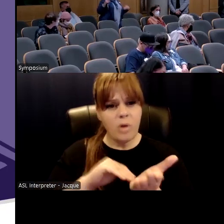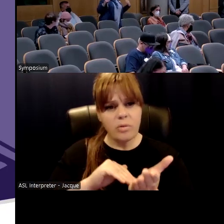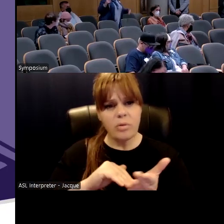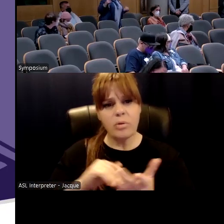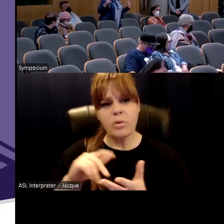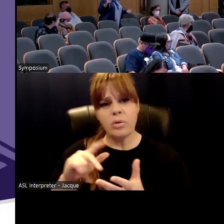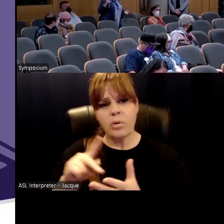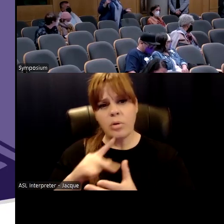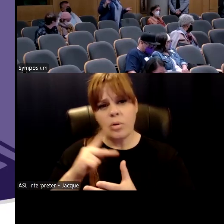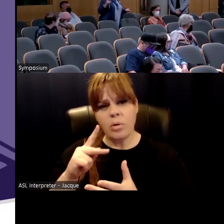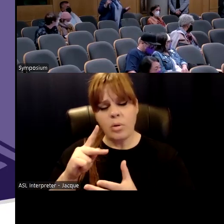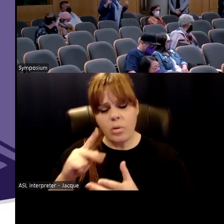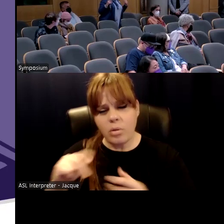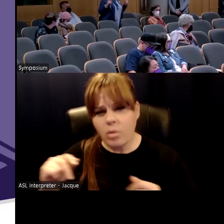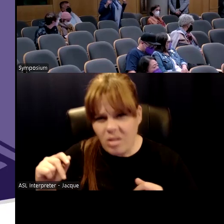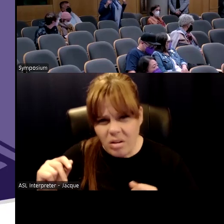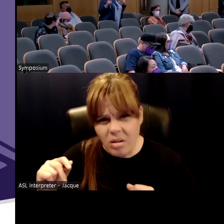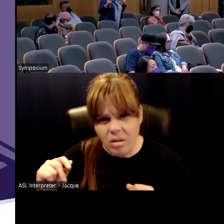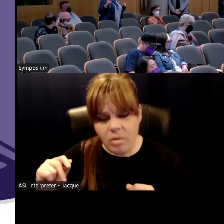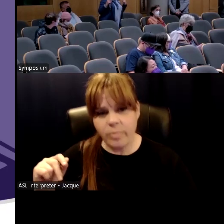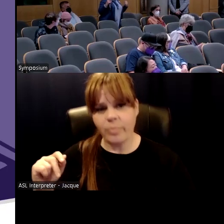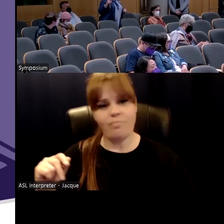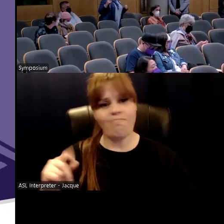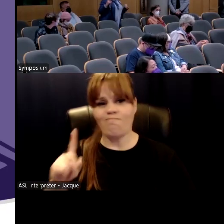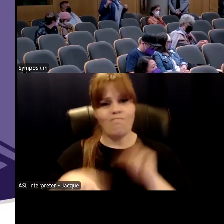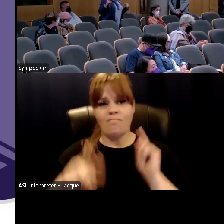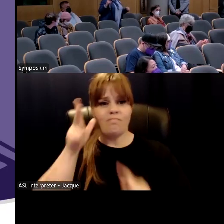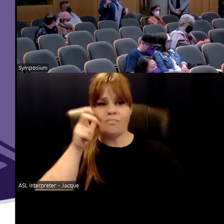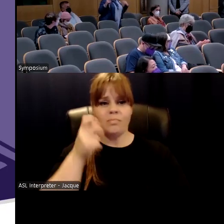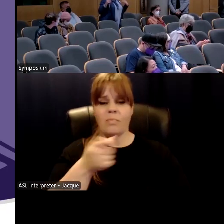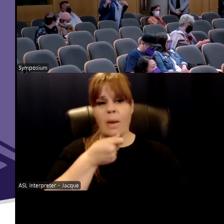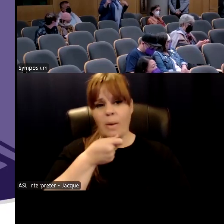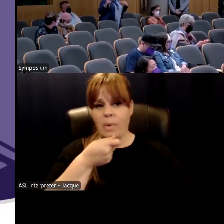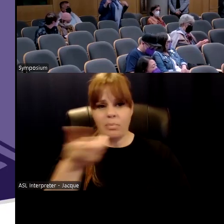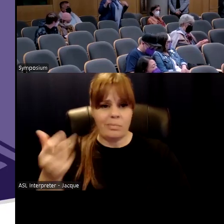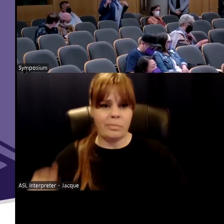keep supporting us. I have a wonderful team.